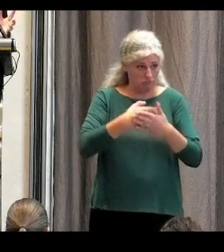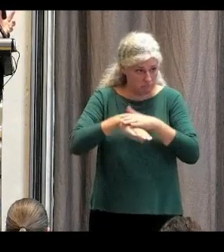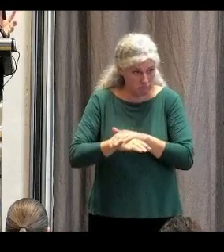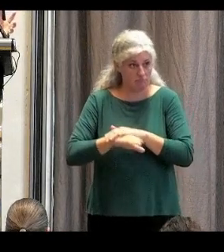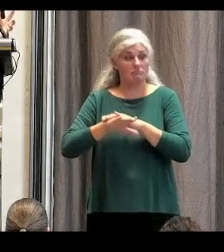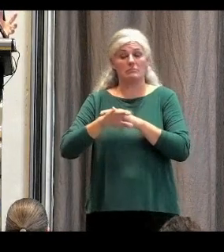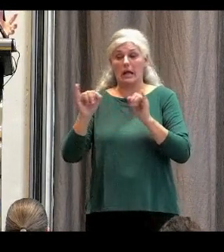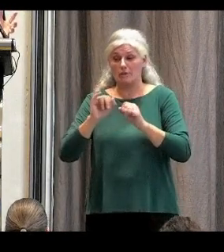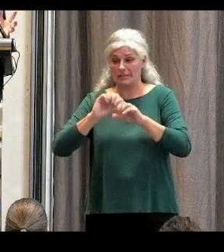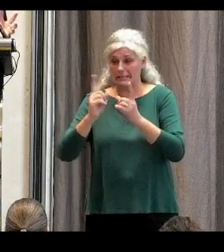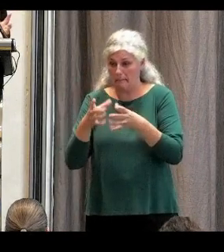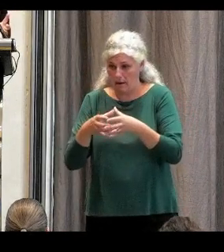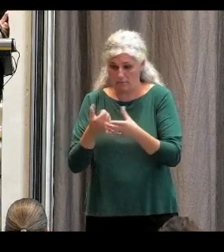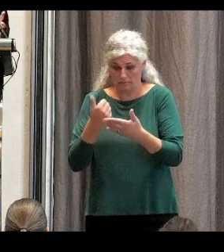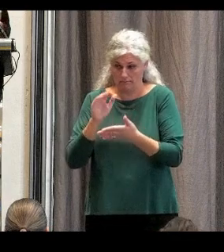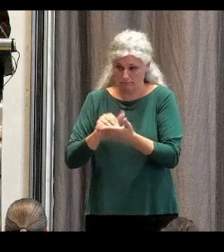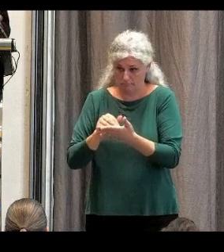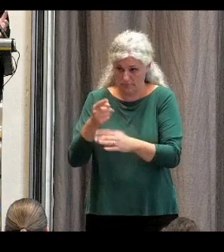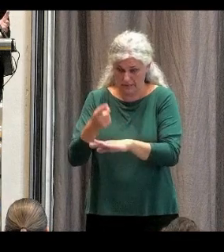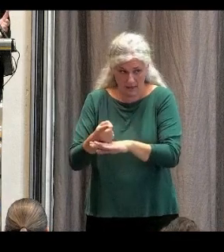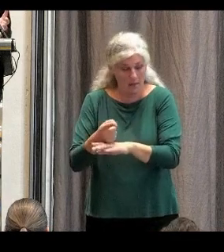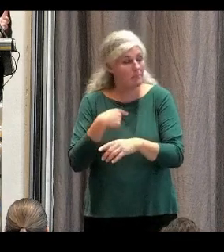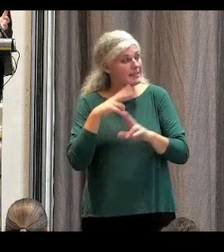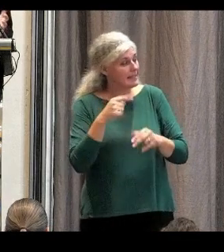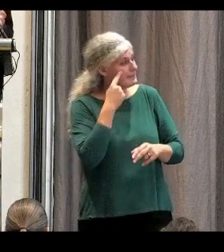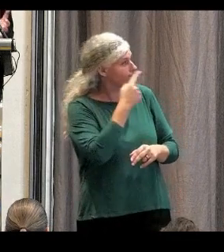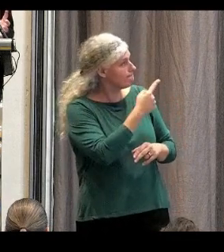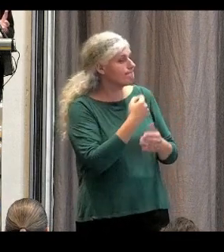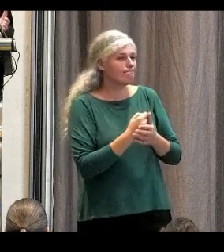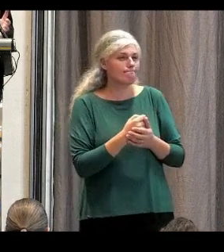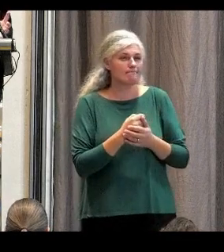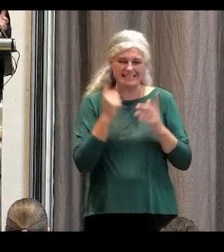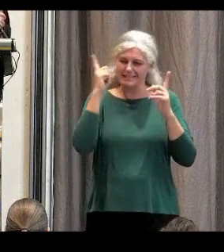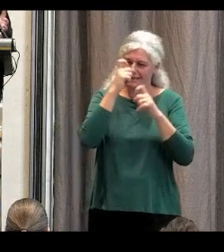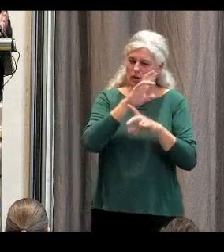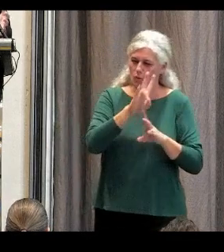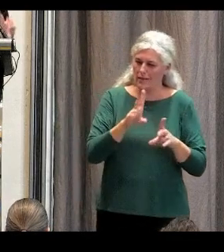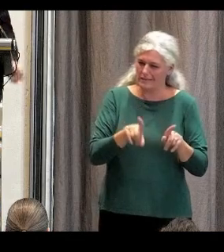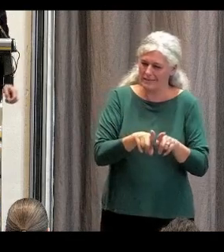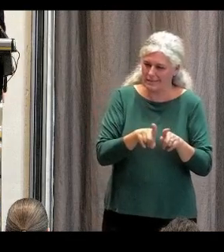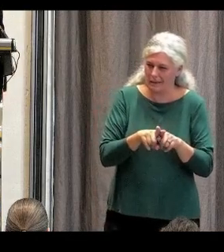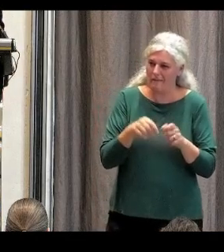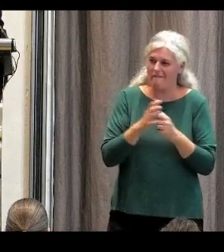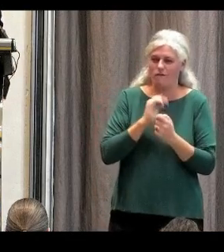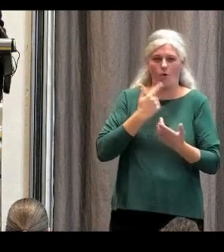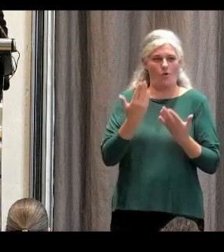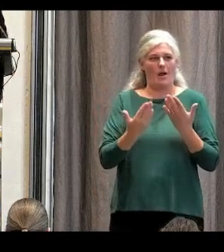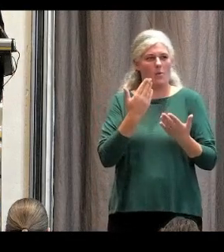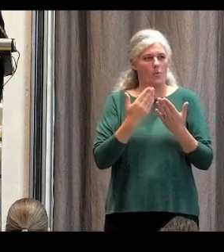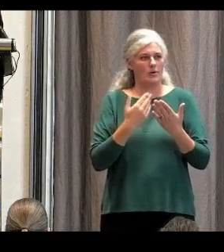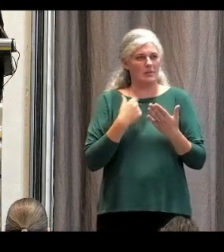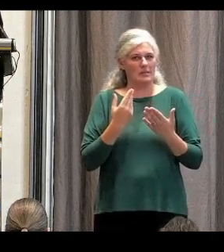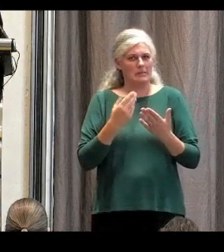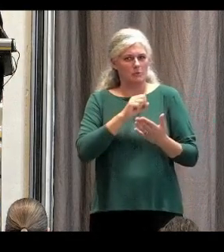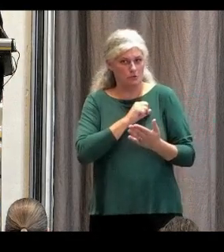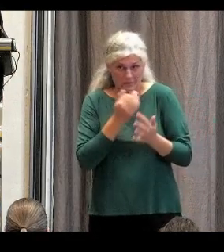department been a seizure? But that can be quite complicated and difficult for a clinician to be really